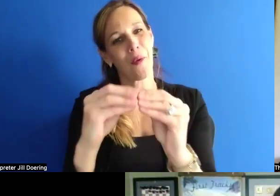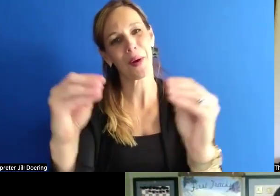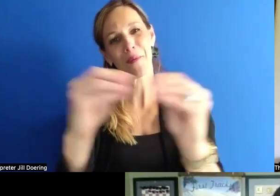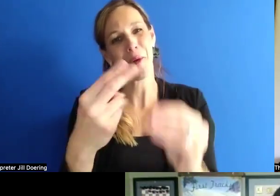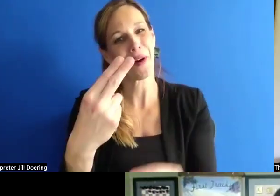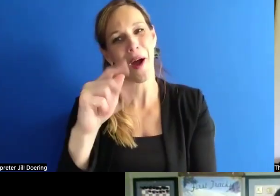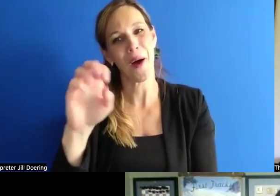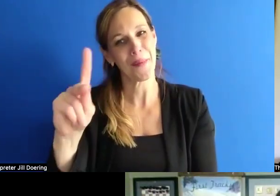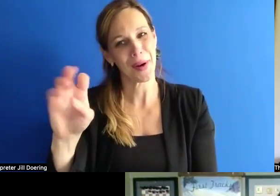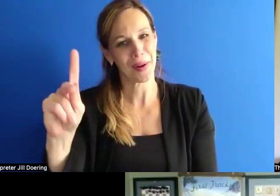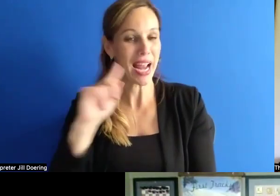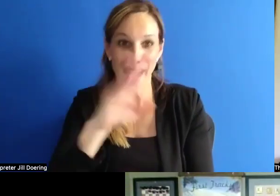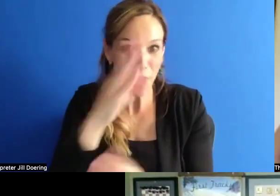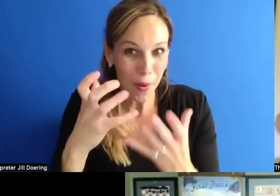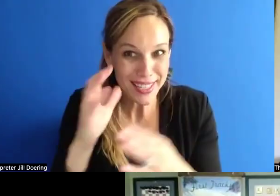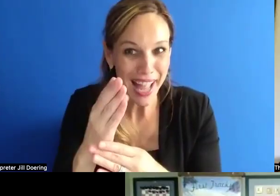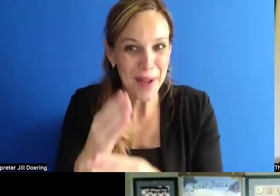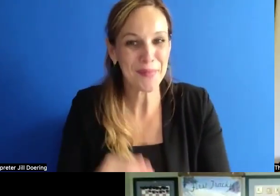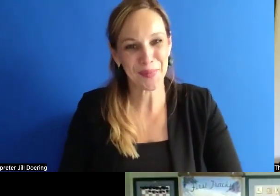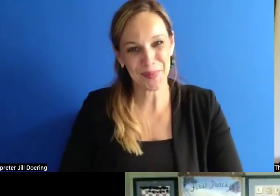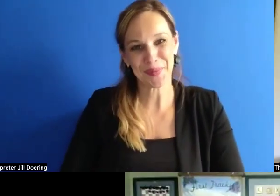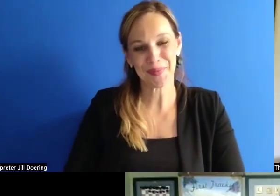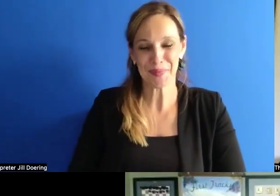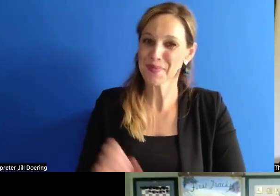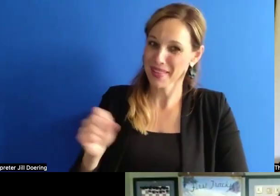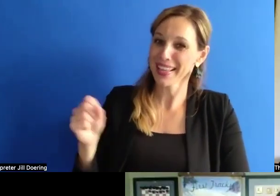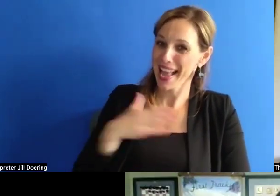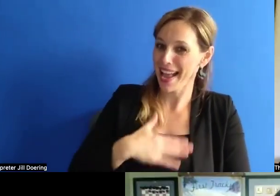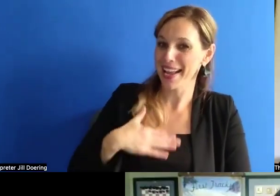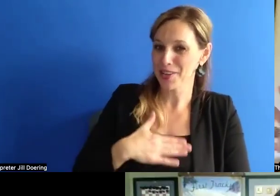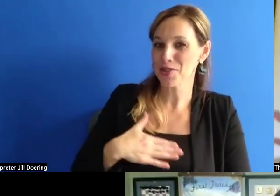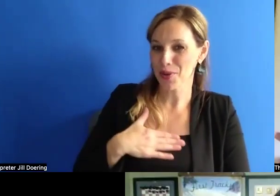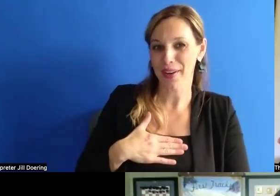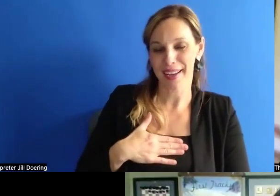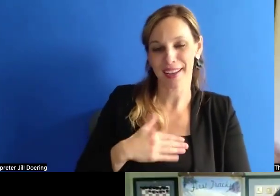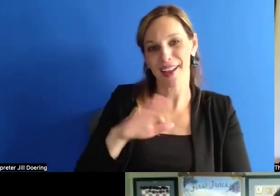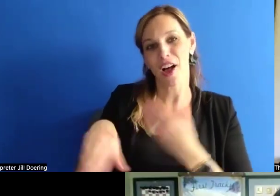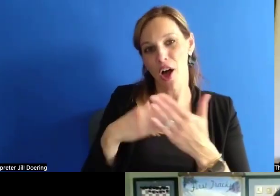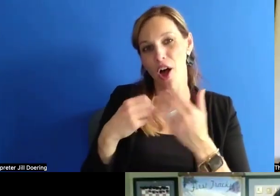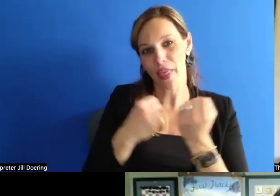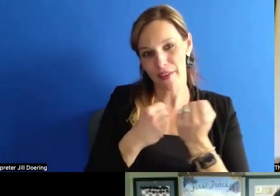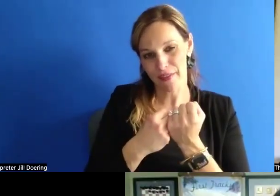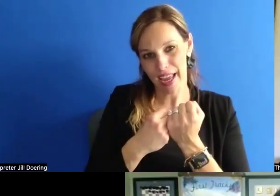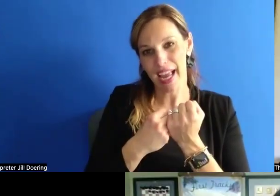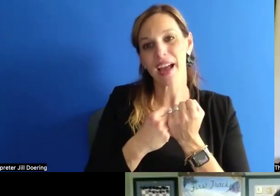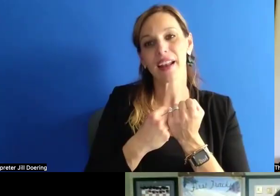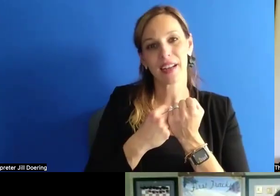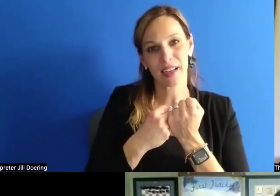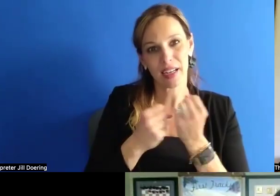stop. Yeah, I mean, I enjoyed the band conventions. I mean, I've been